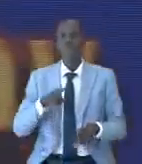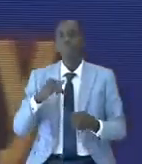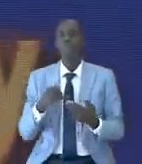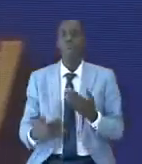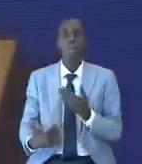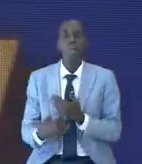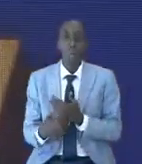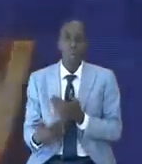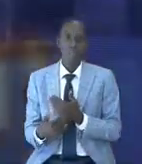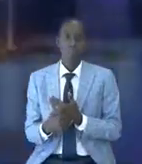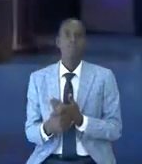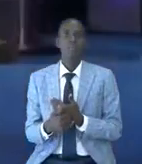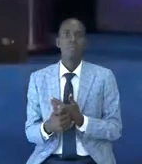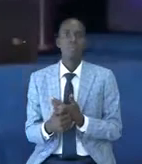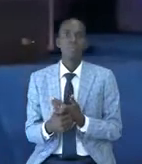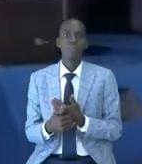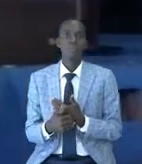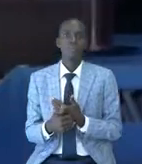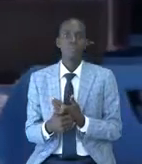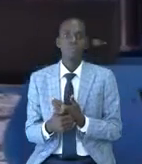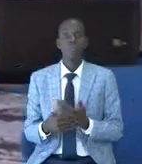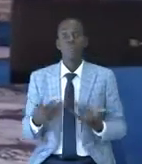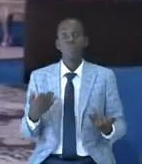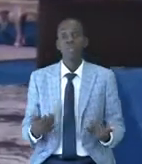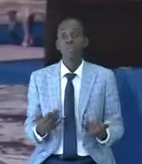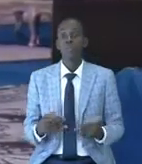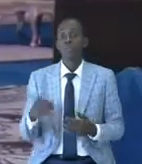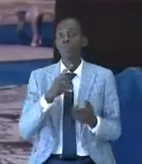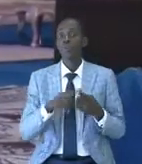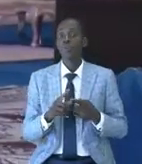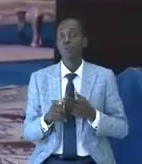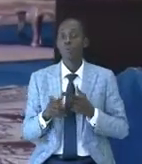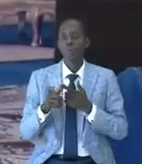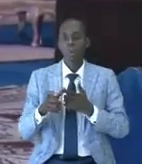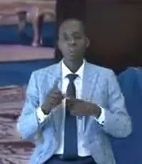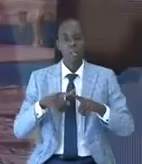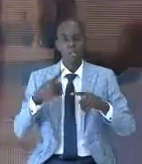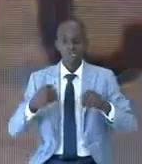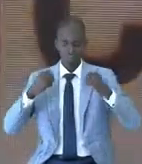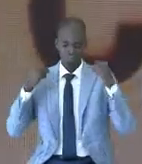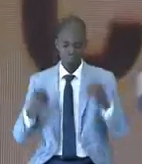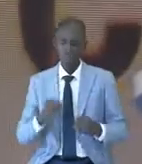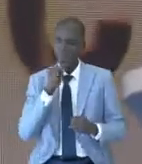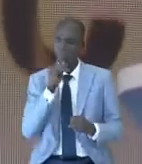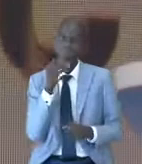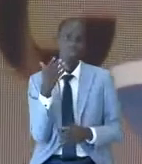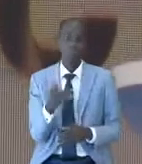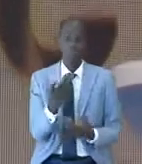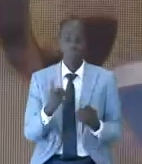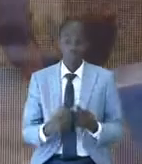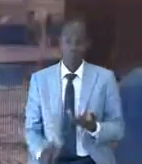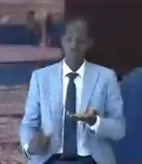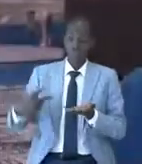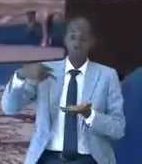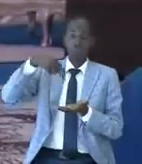queue. I want to do this. You want to run. The energy is not there. You want to rise